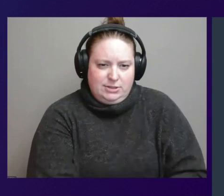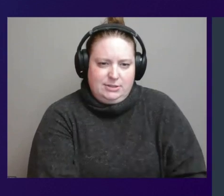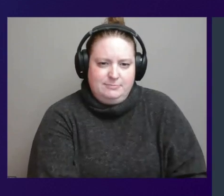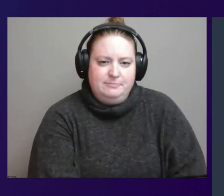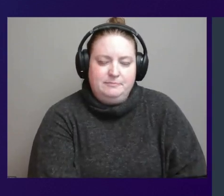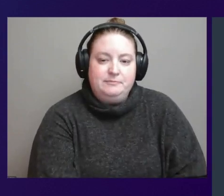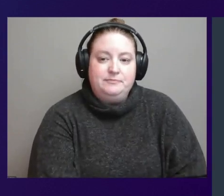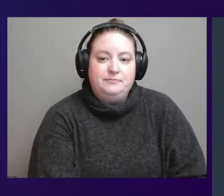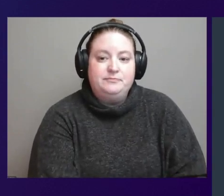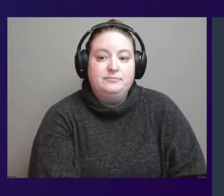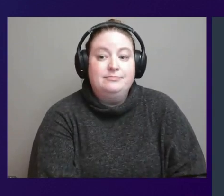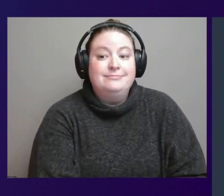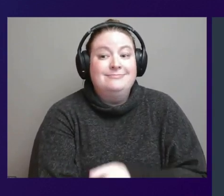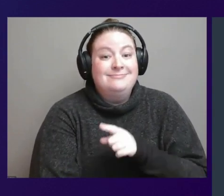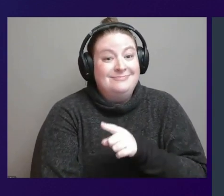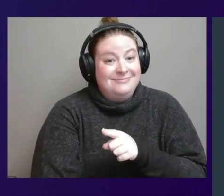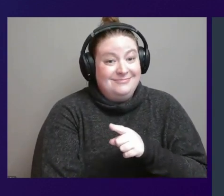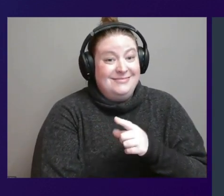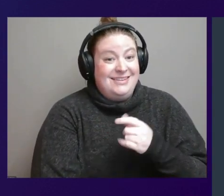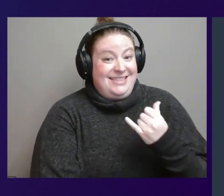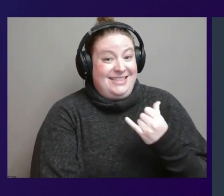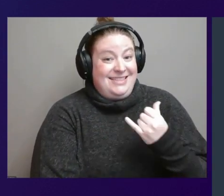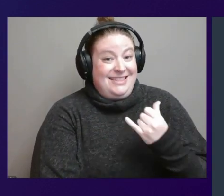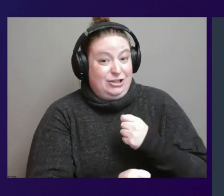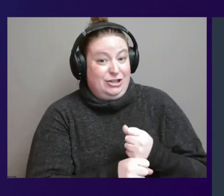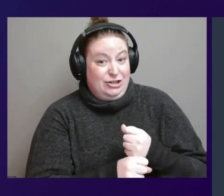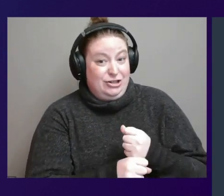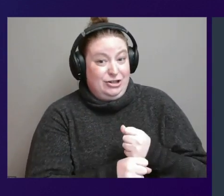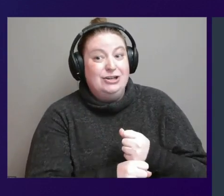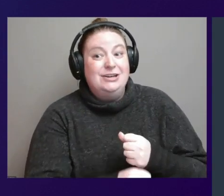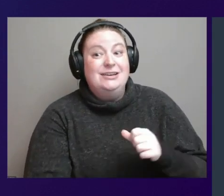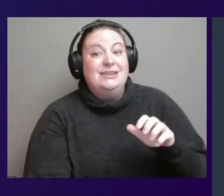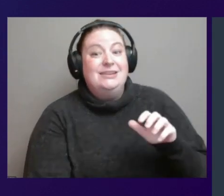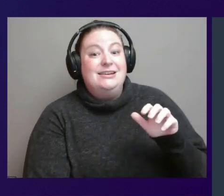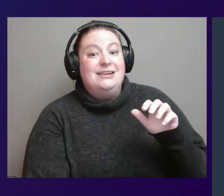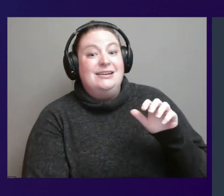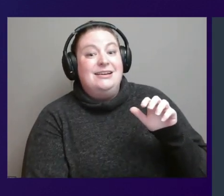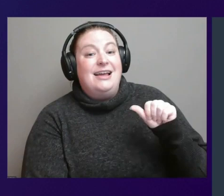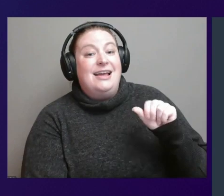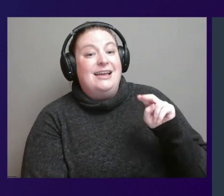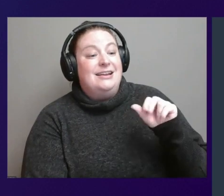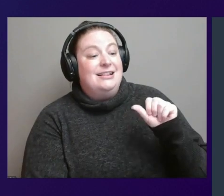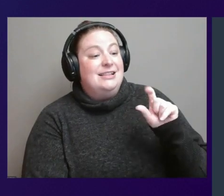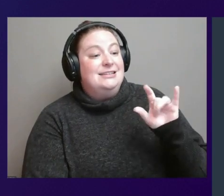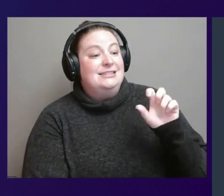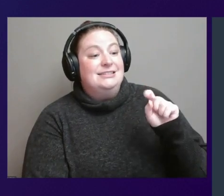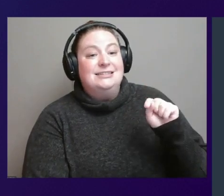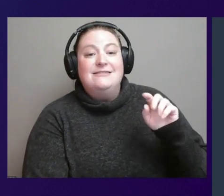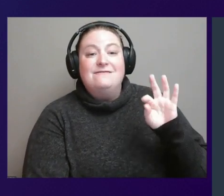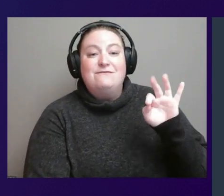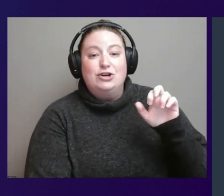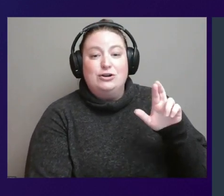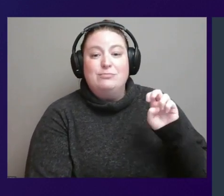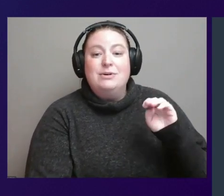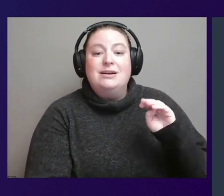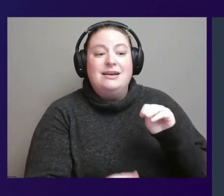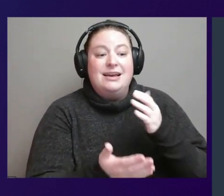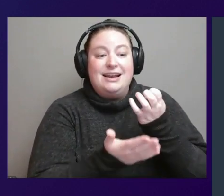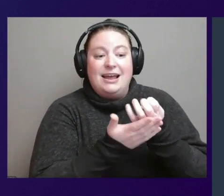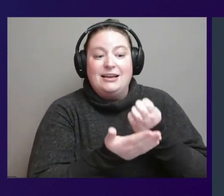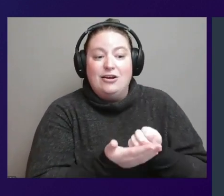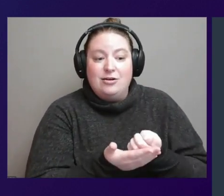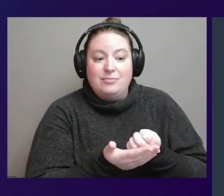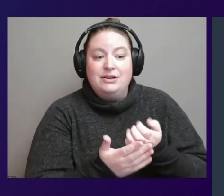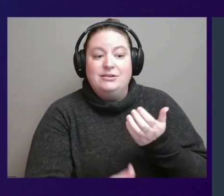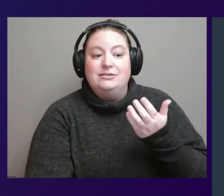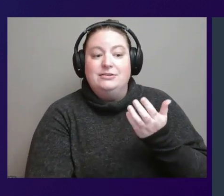This is where I'm happy to say that earlier this year, analyst firm Enterprise Strategy Group conducted an economic validation study on migrating